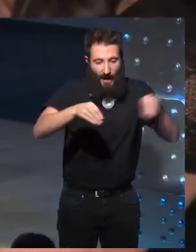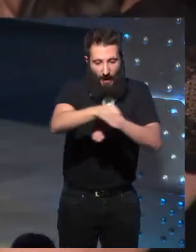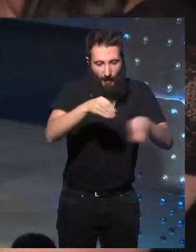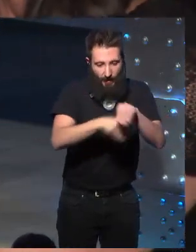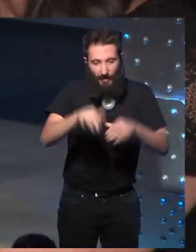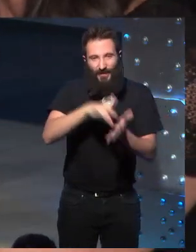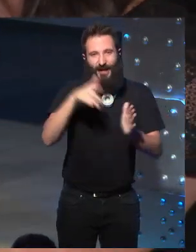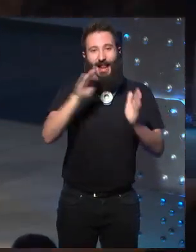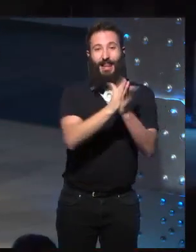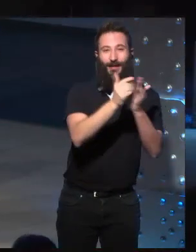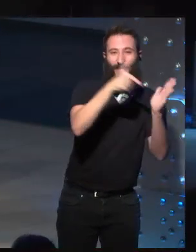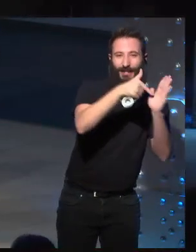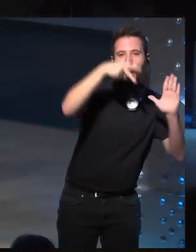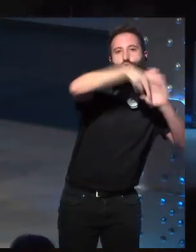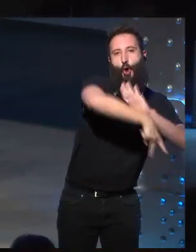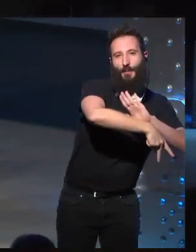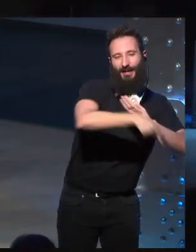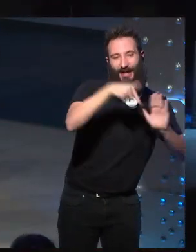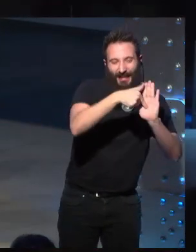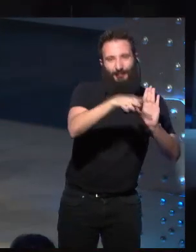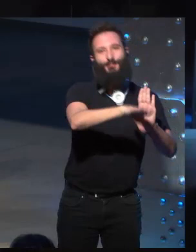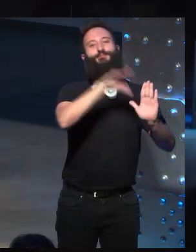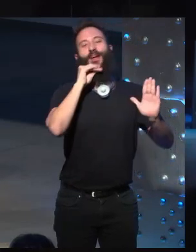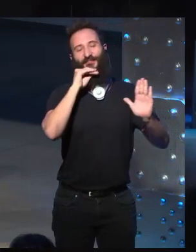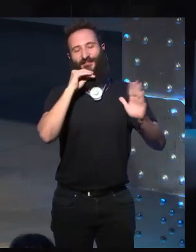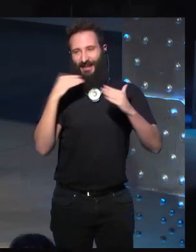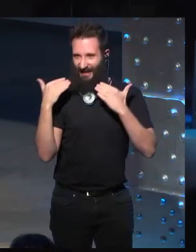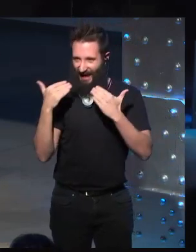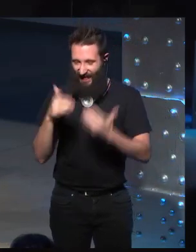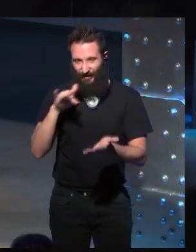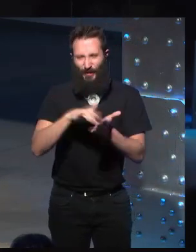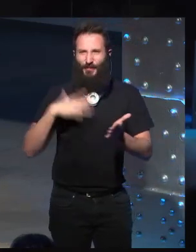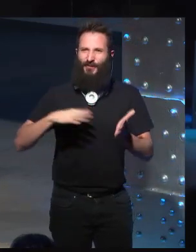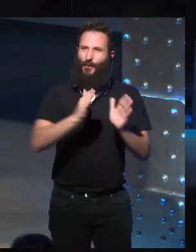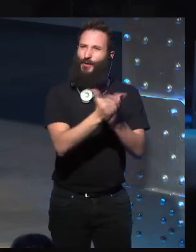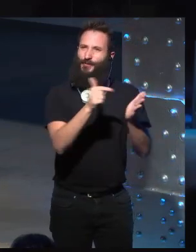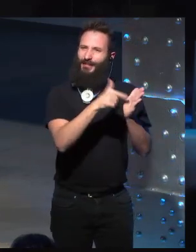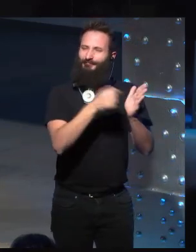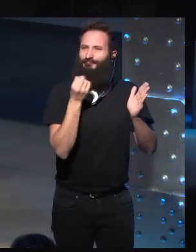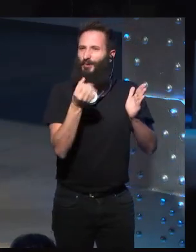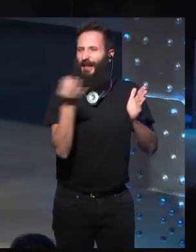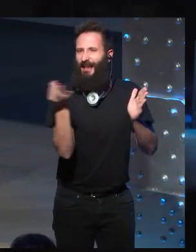rules. And this is something we can understand. So can you tell us something about this book?